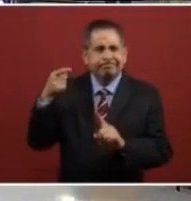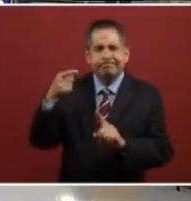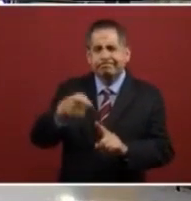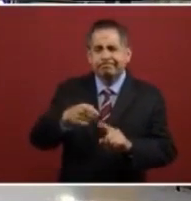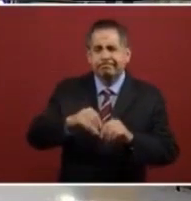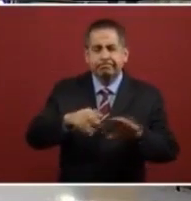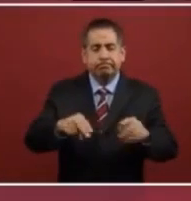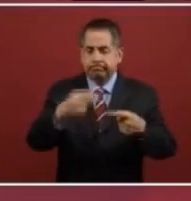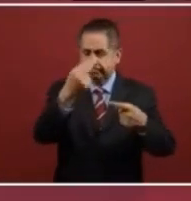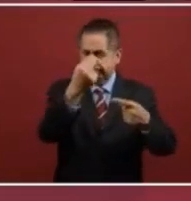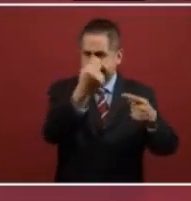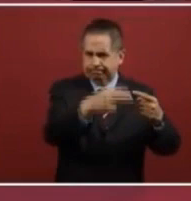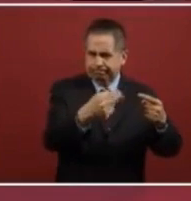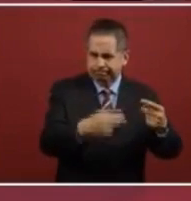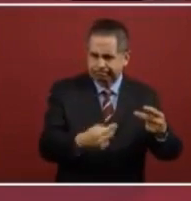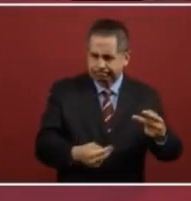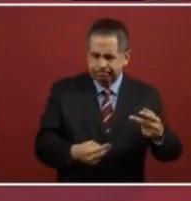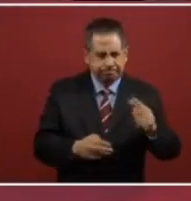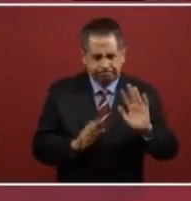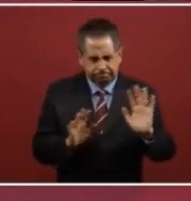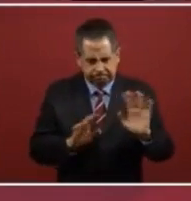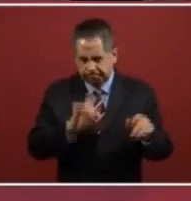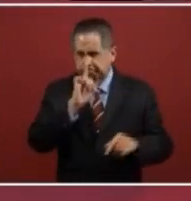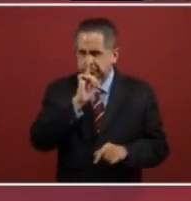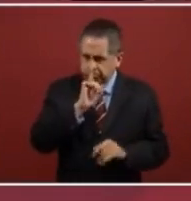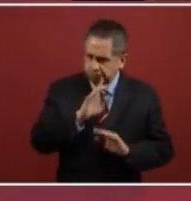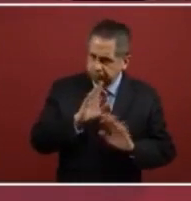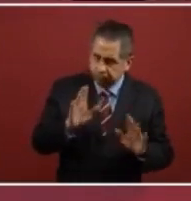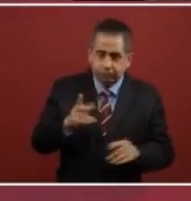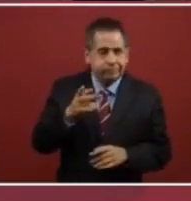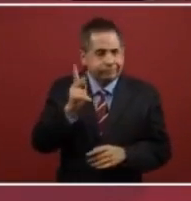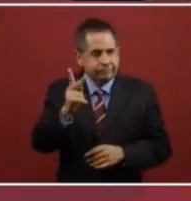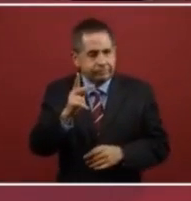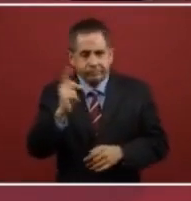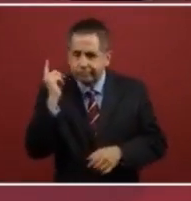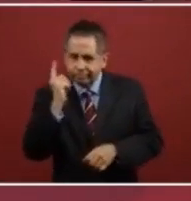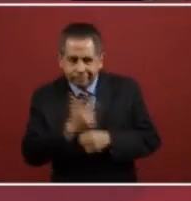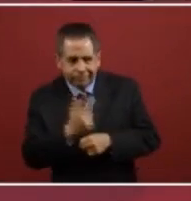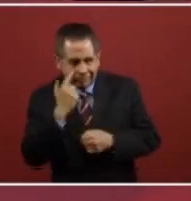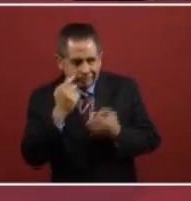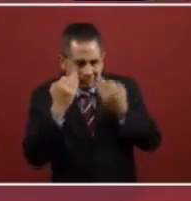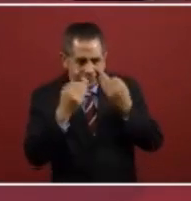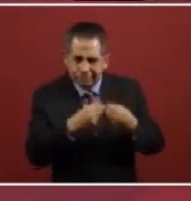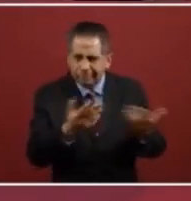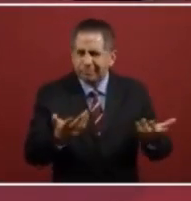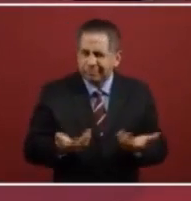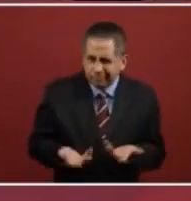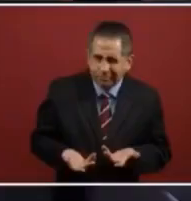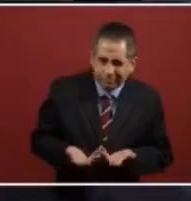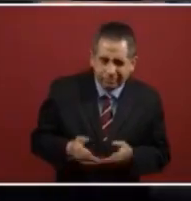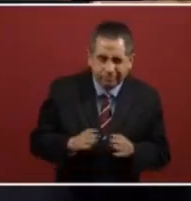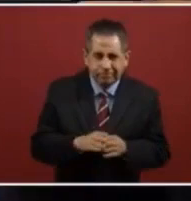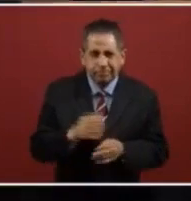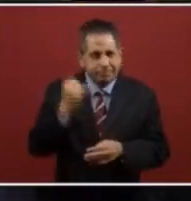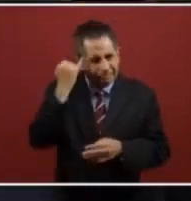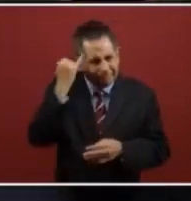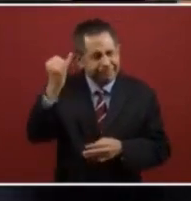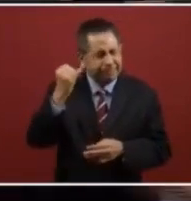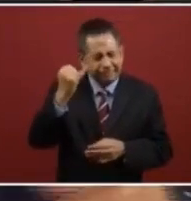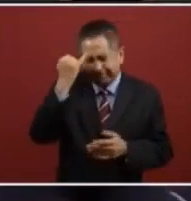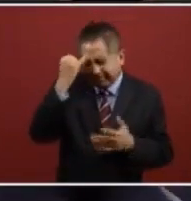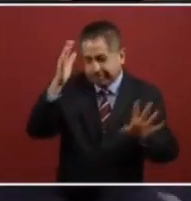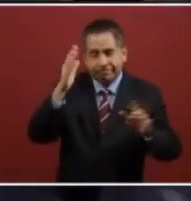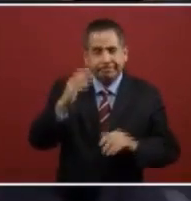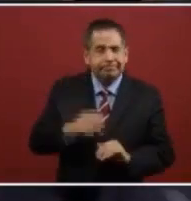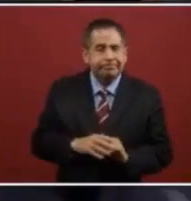dar not los paying nombres, taxes. They didn't even put the names, pero but just so you could Imagínense, see, si look algún día look at the